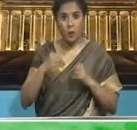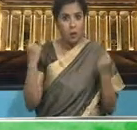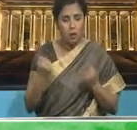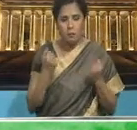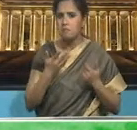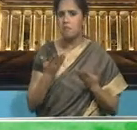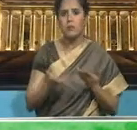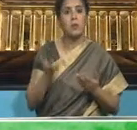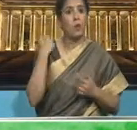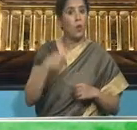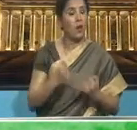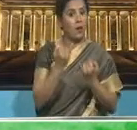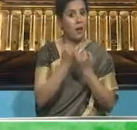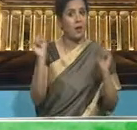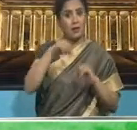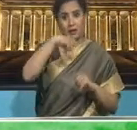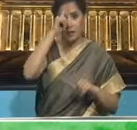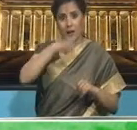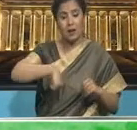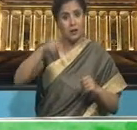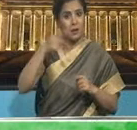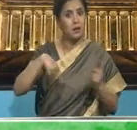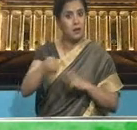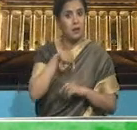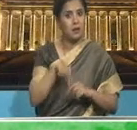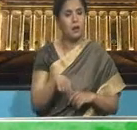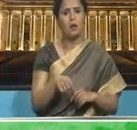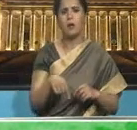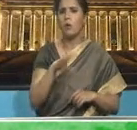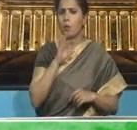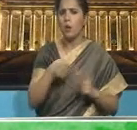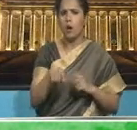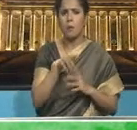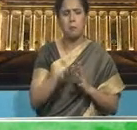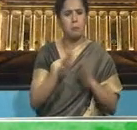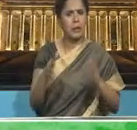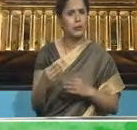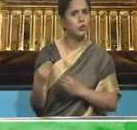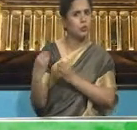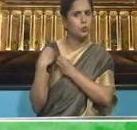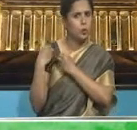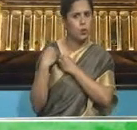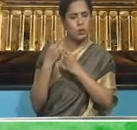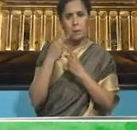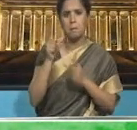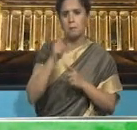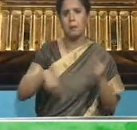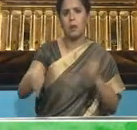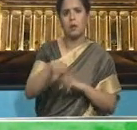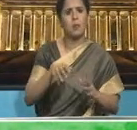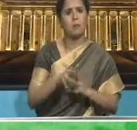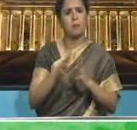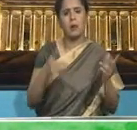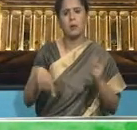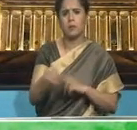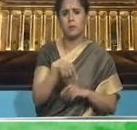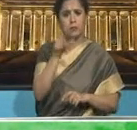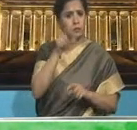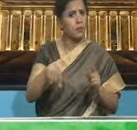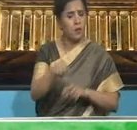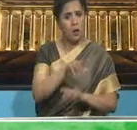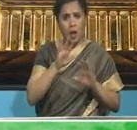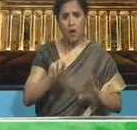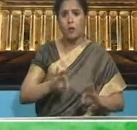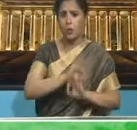Bharat initiative in particular has evoked great response among people at large. There have also